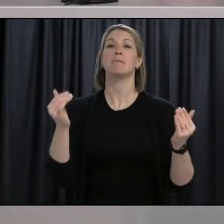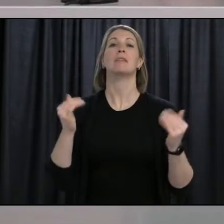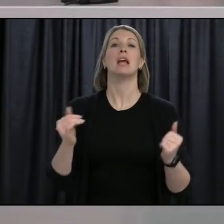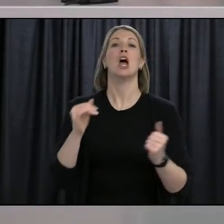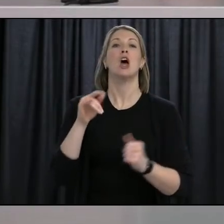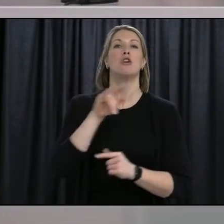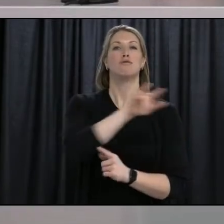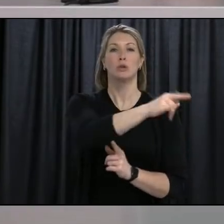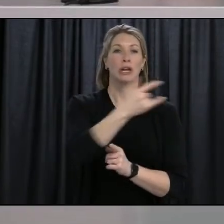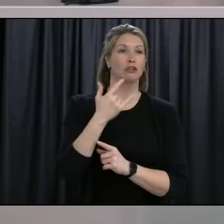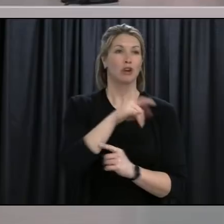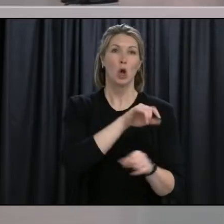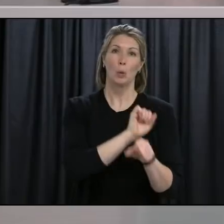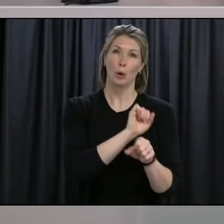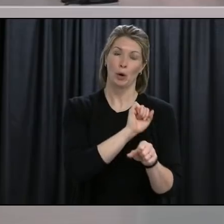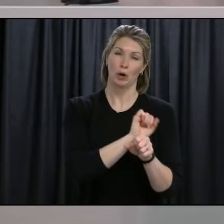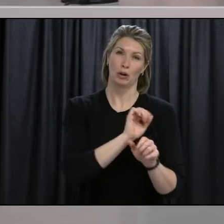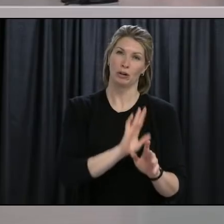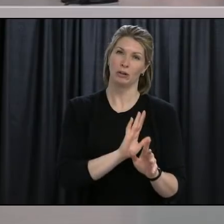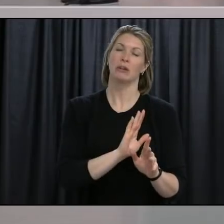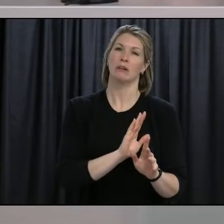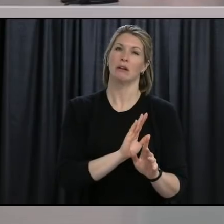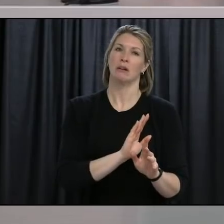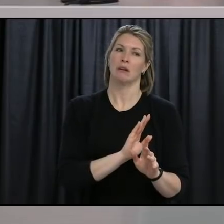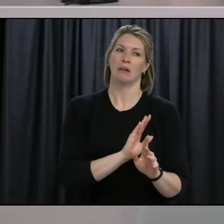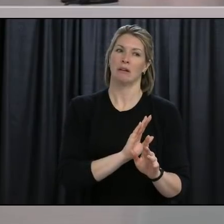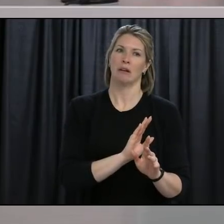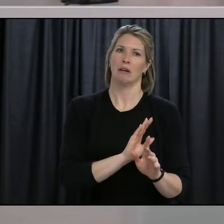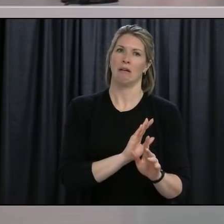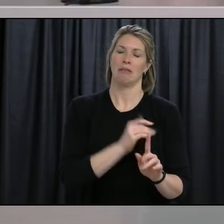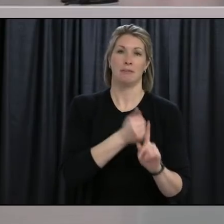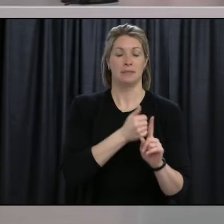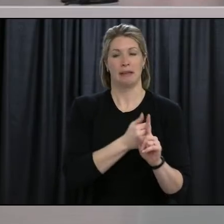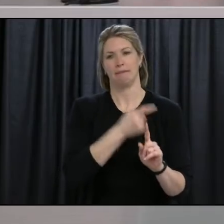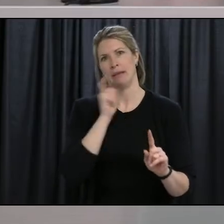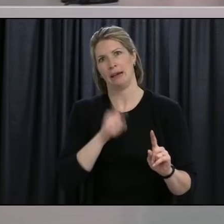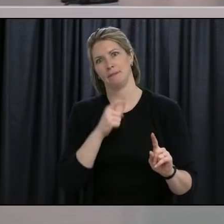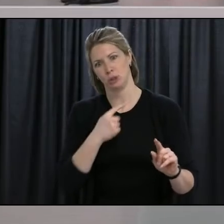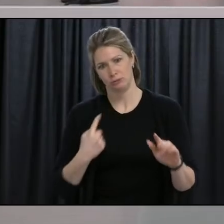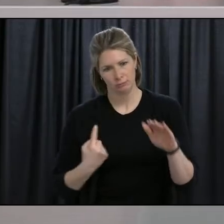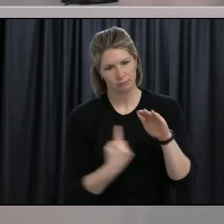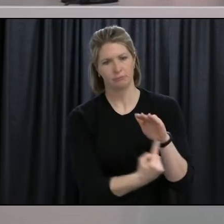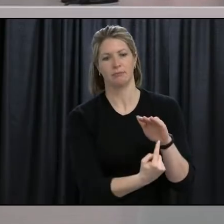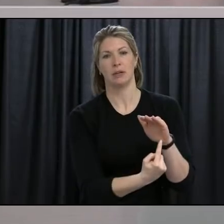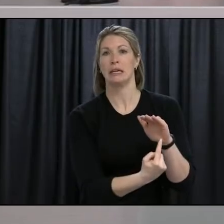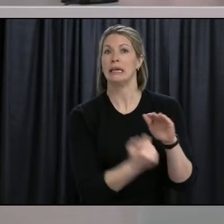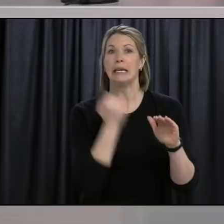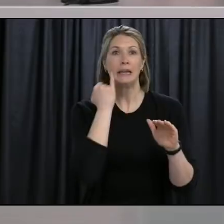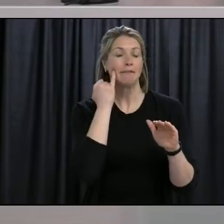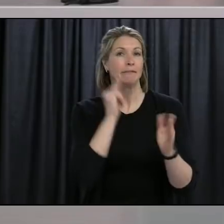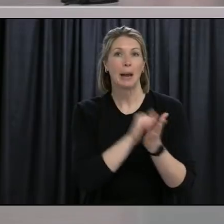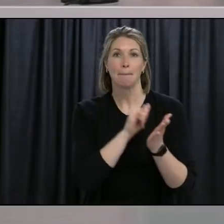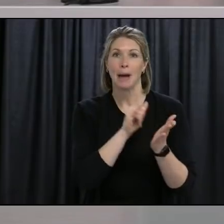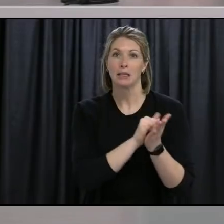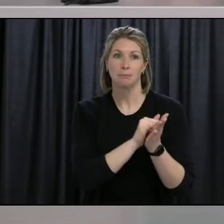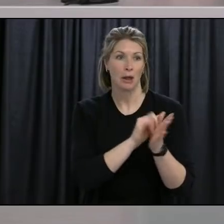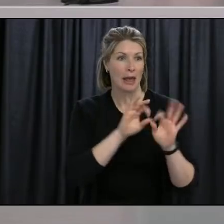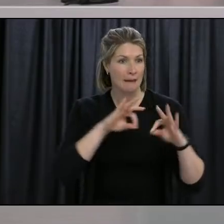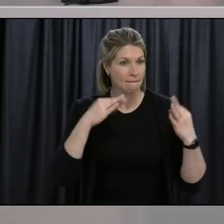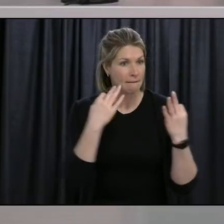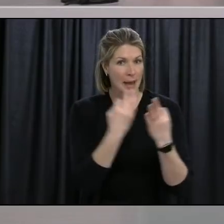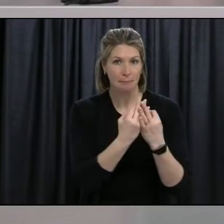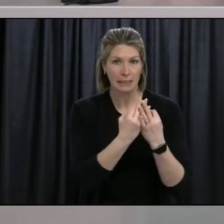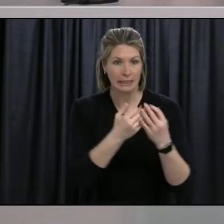able to self-isolate on their own with the new measures in place, their families are self-isolating with them. But now with schools reopening off